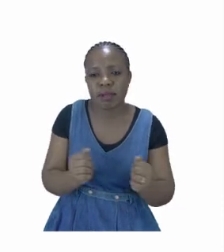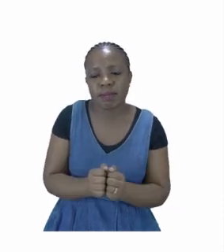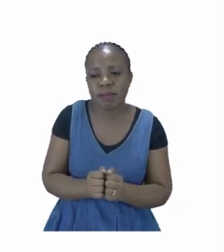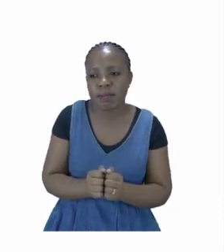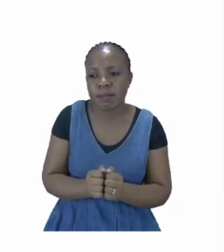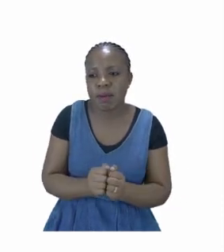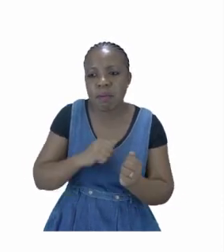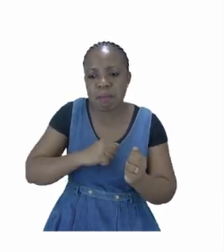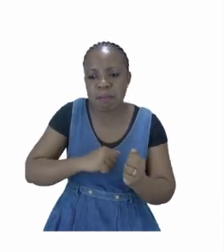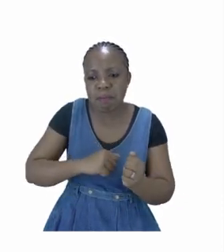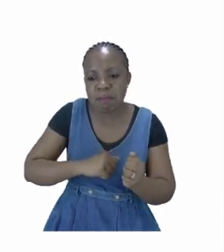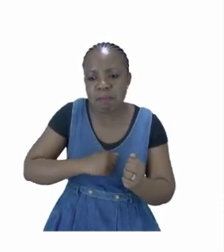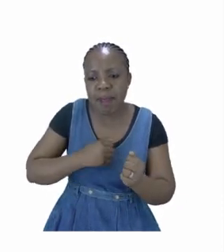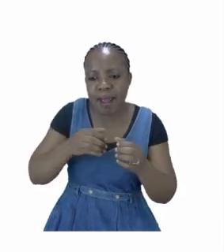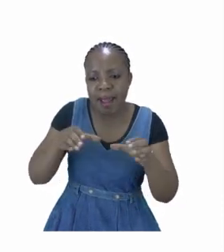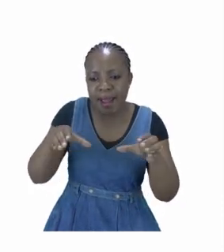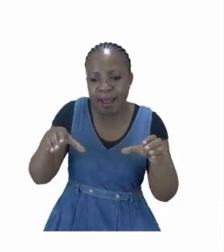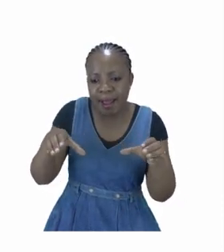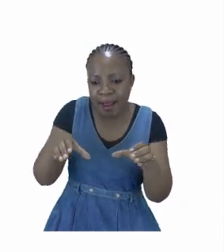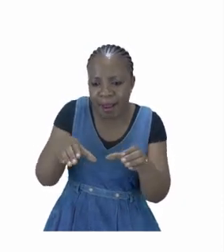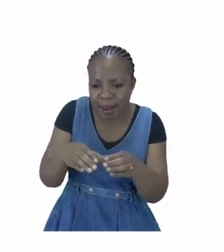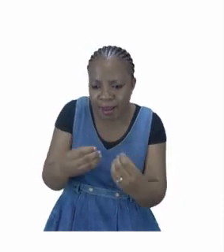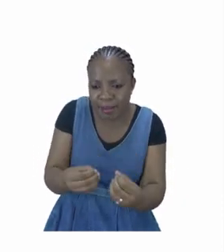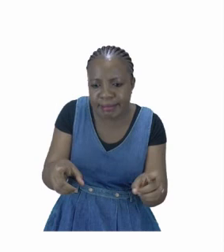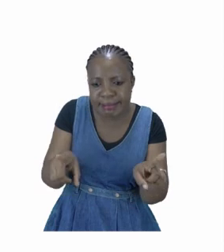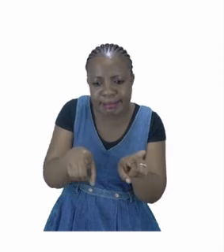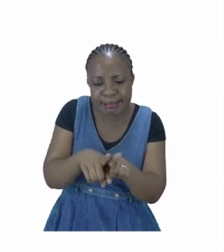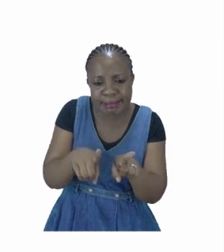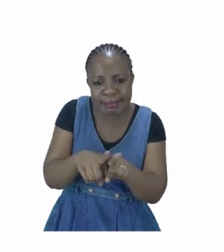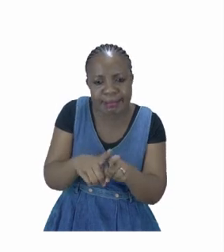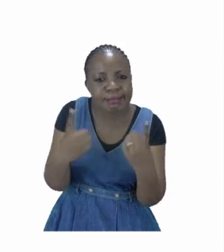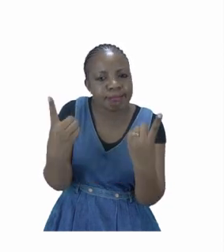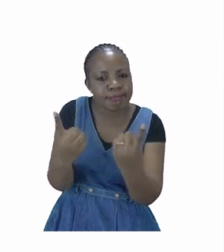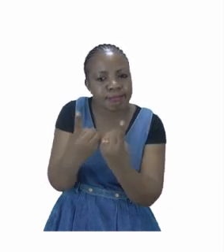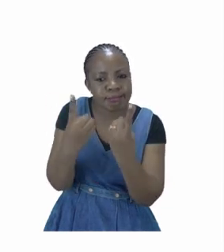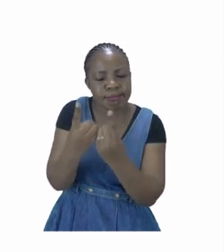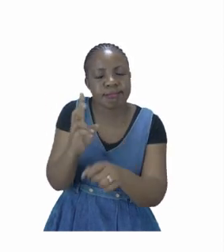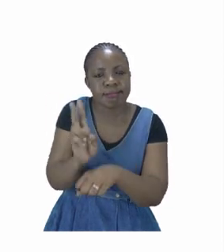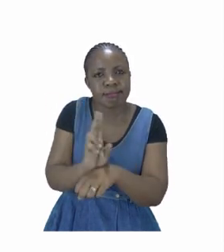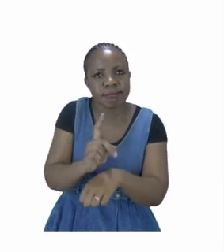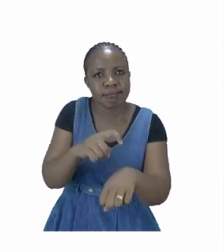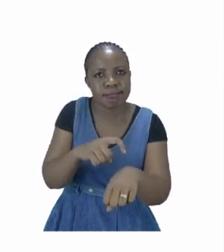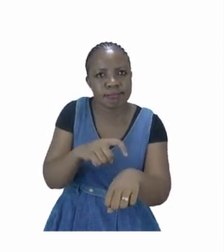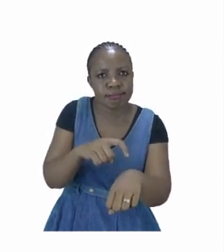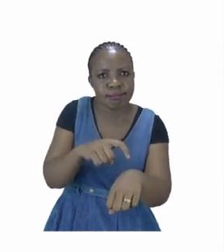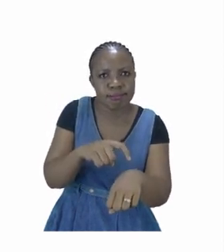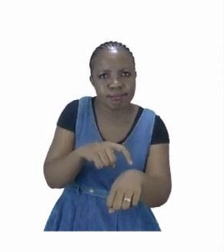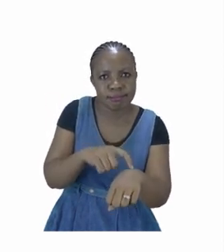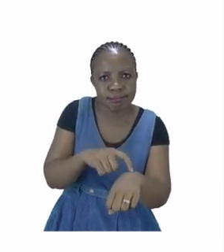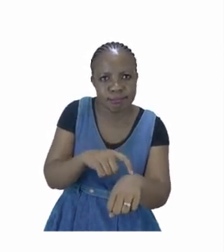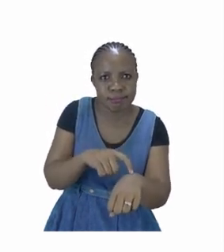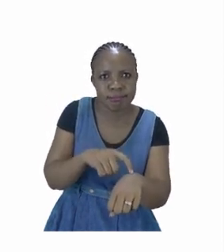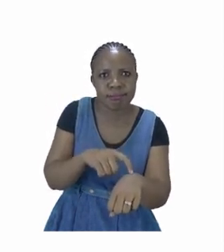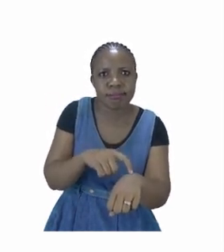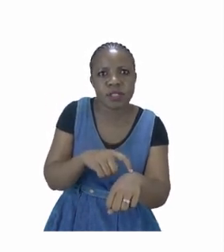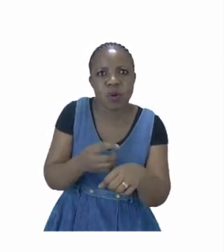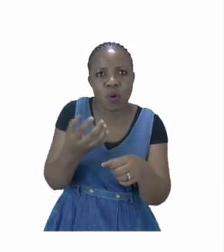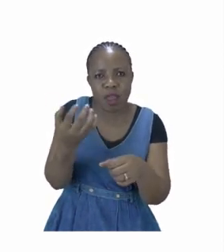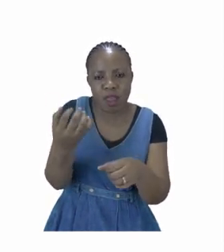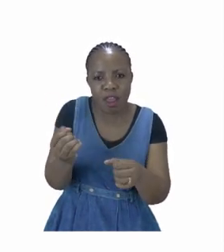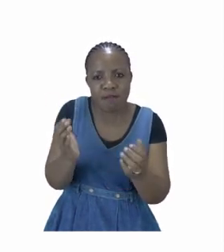break. There are some swings too. My teacher's name